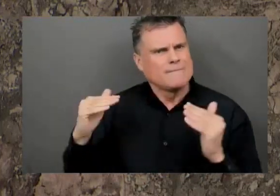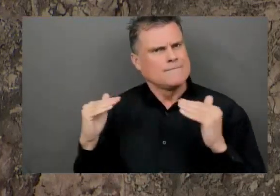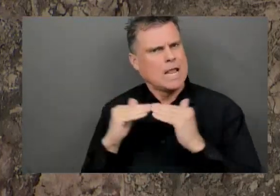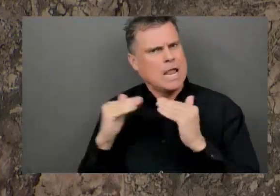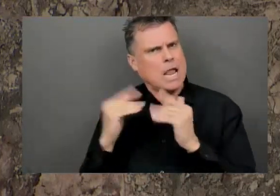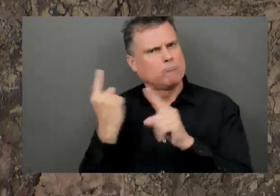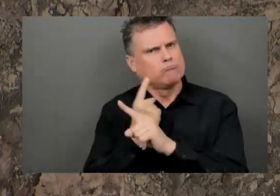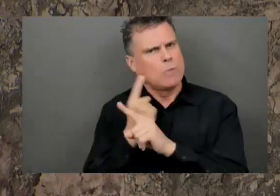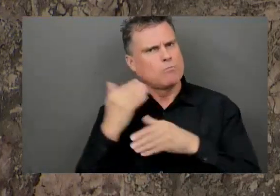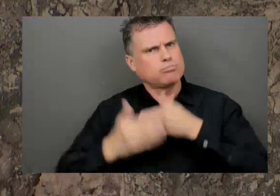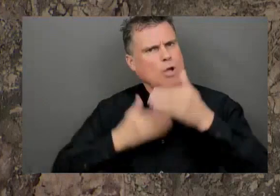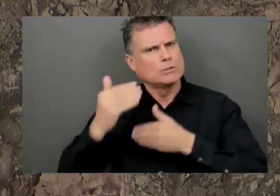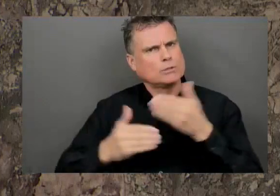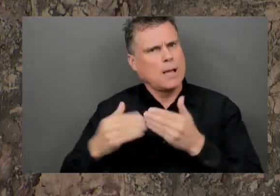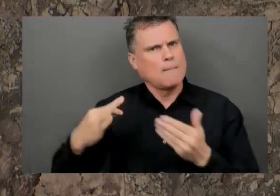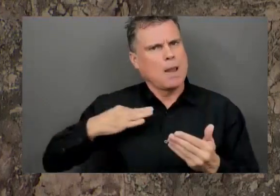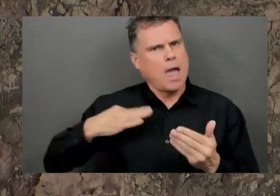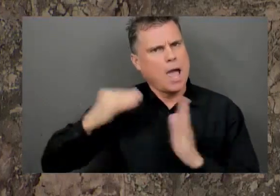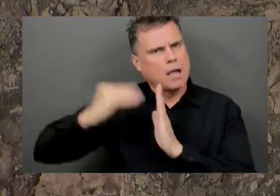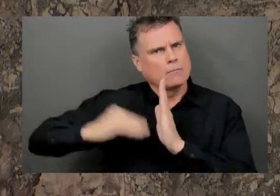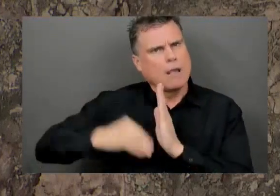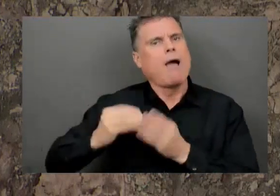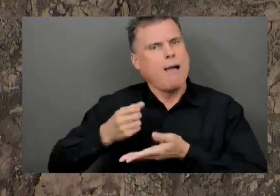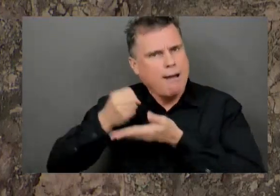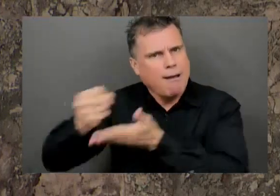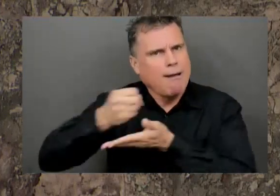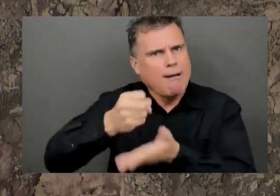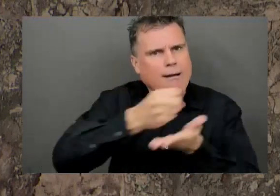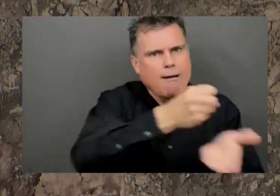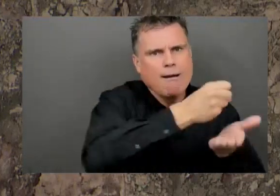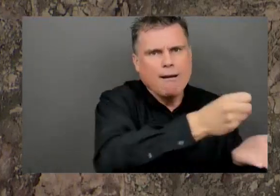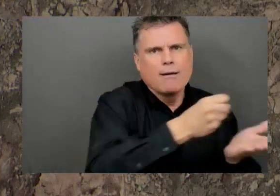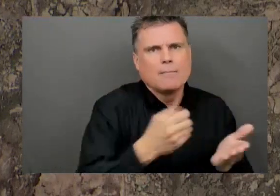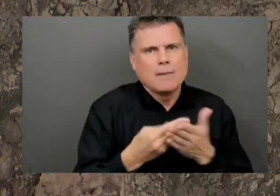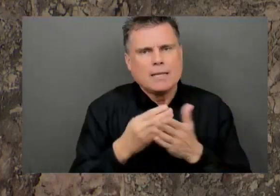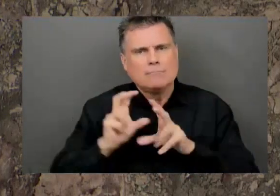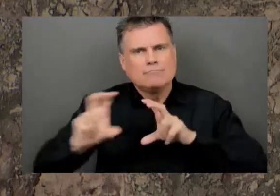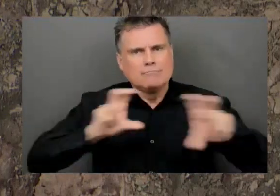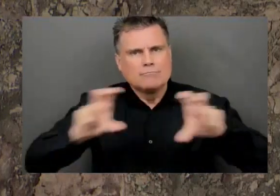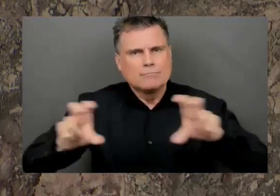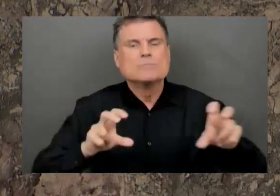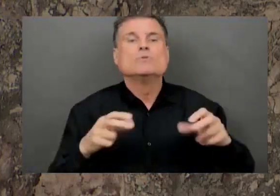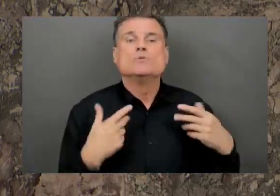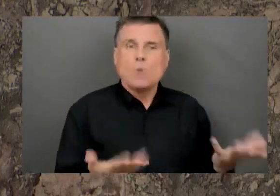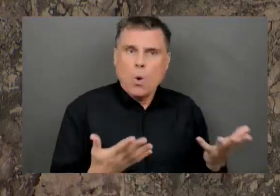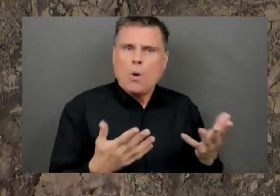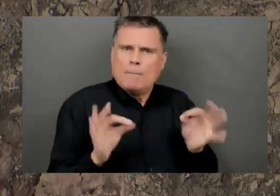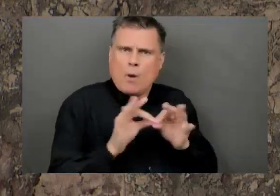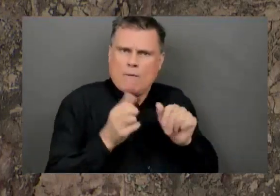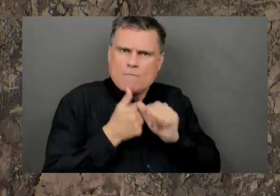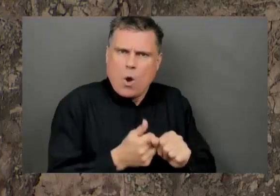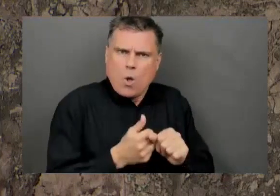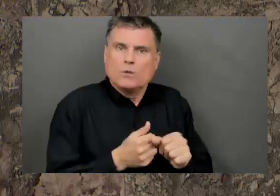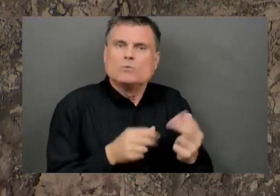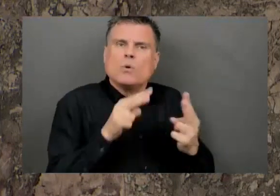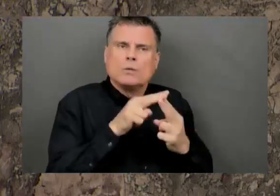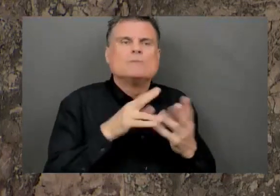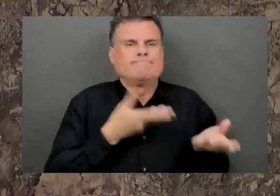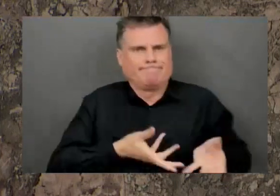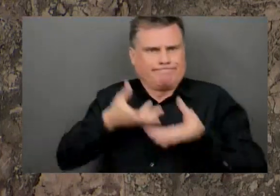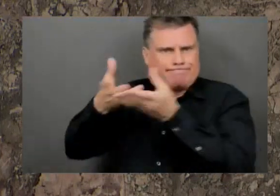Auditor General do his work. We've asked that it be done as expediently and as quickly as possible. He's going to